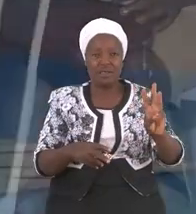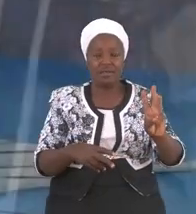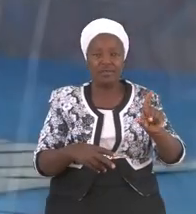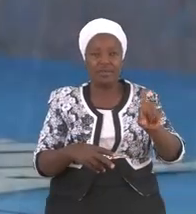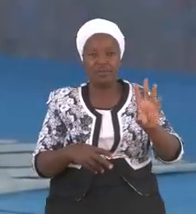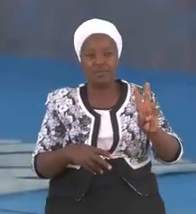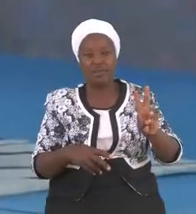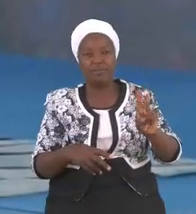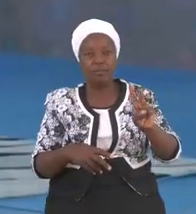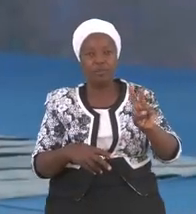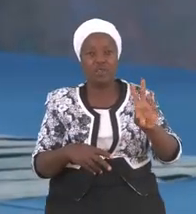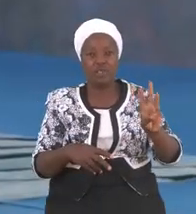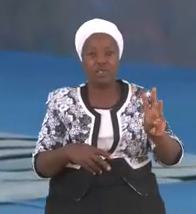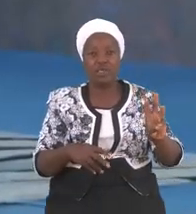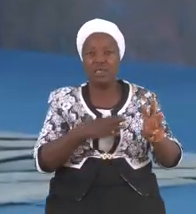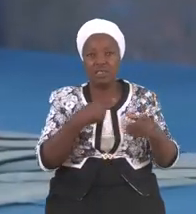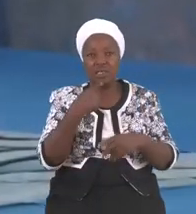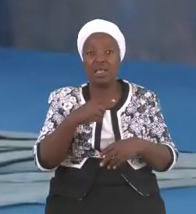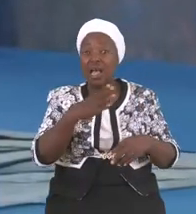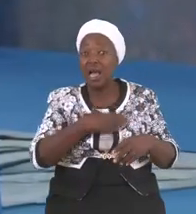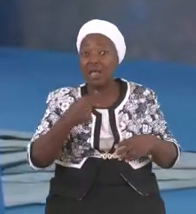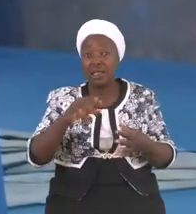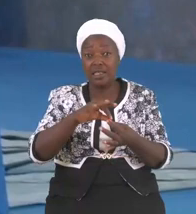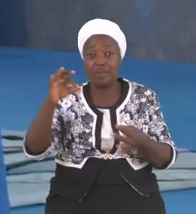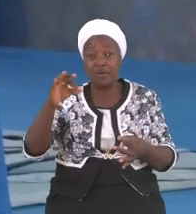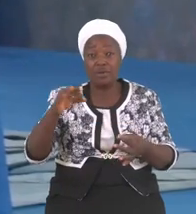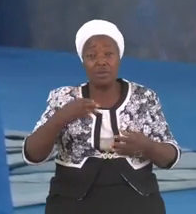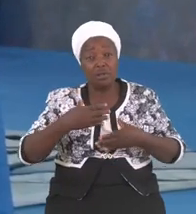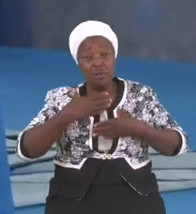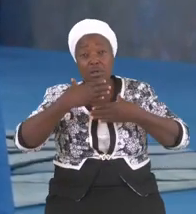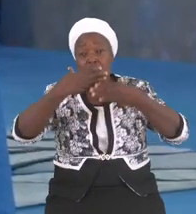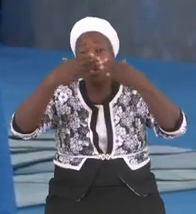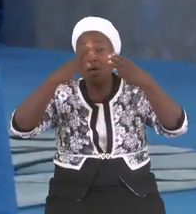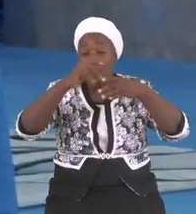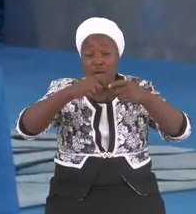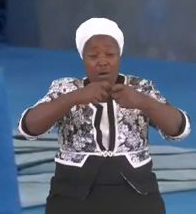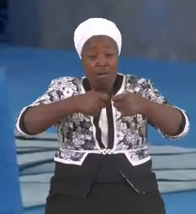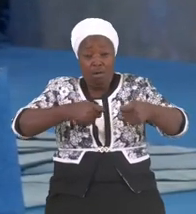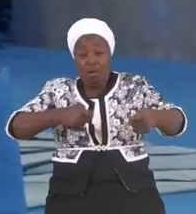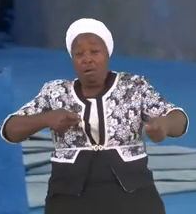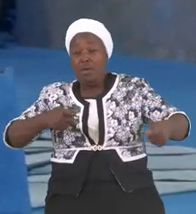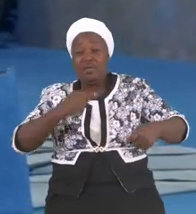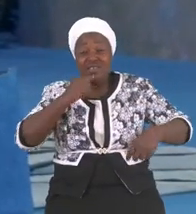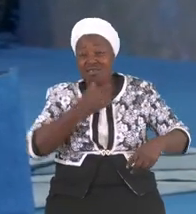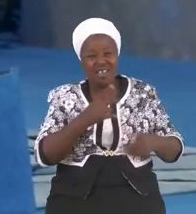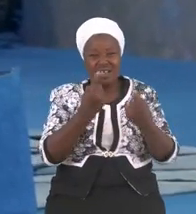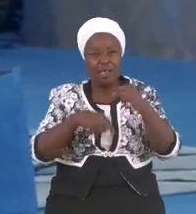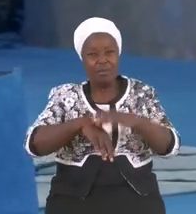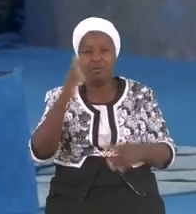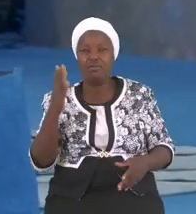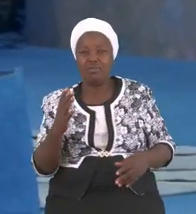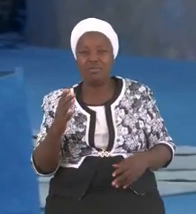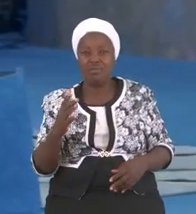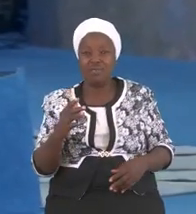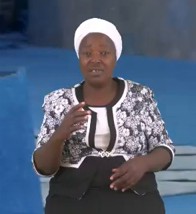verse 26, it says, and the spirit cried and rent him so and came out. They may play any trick, but they still have